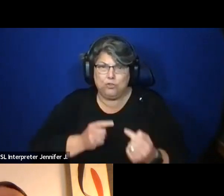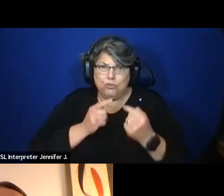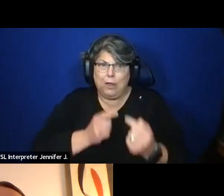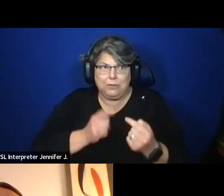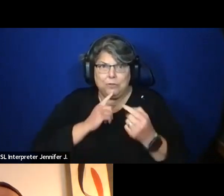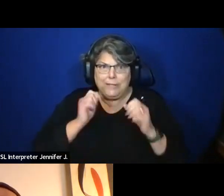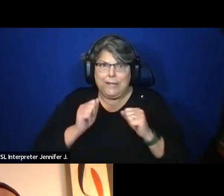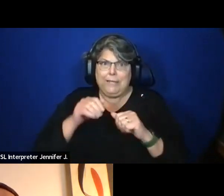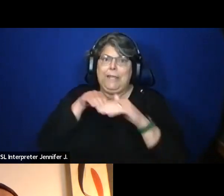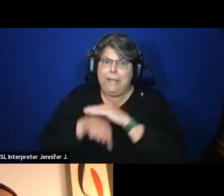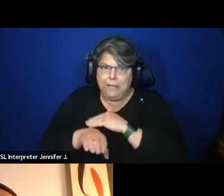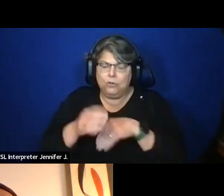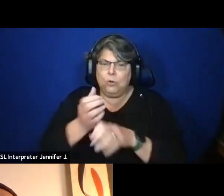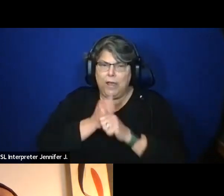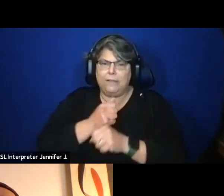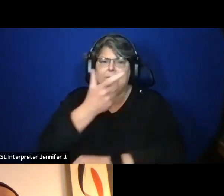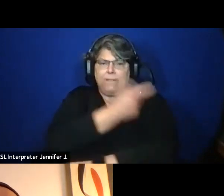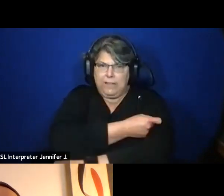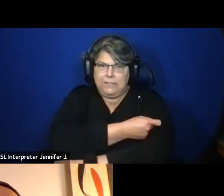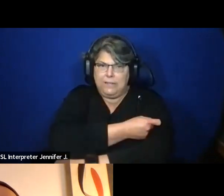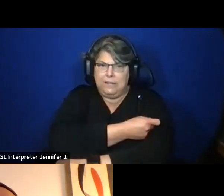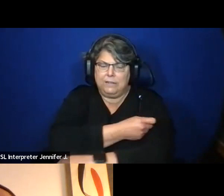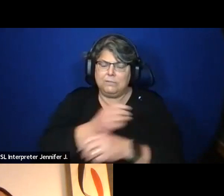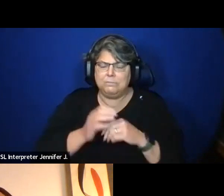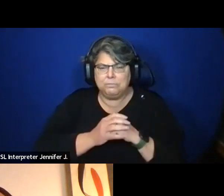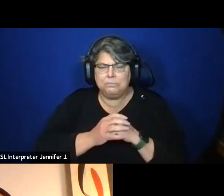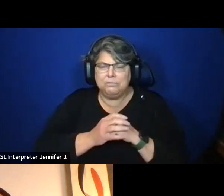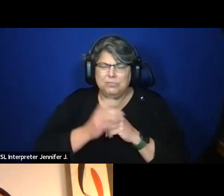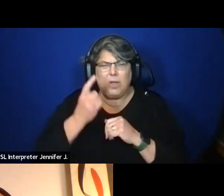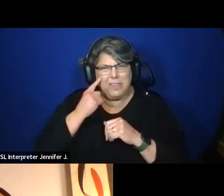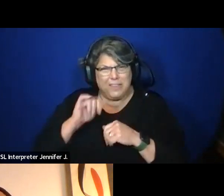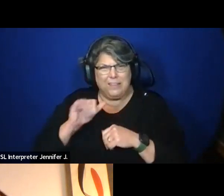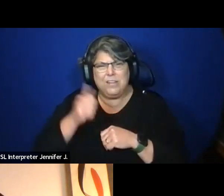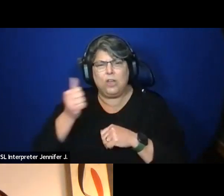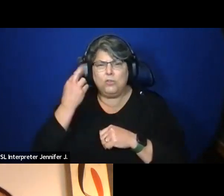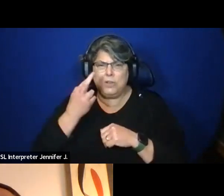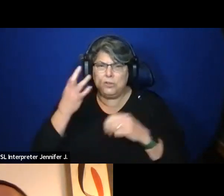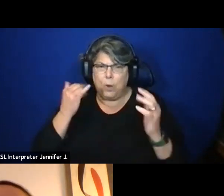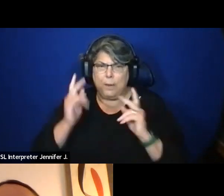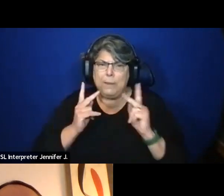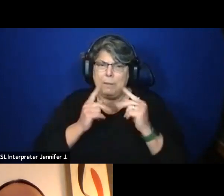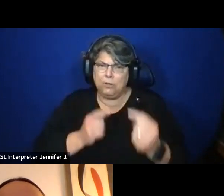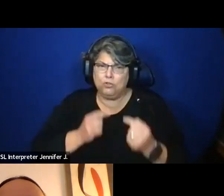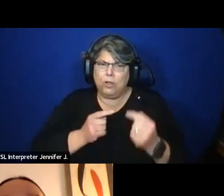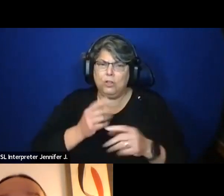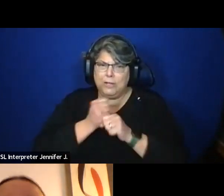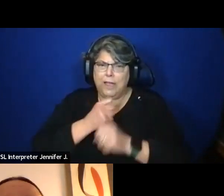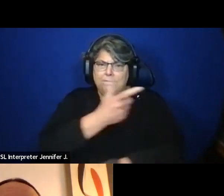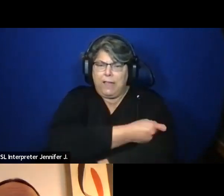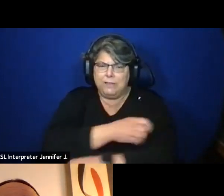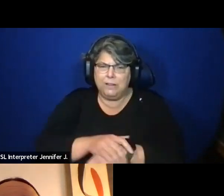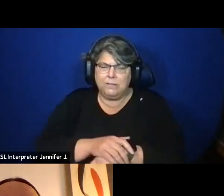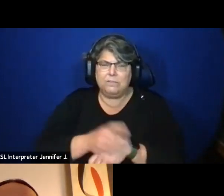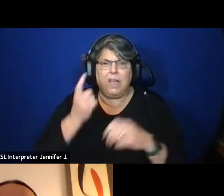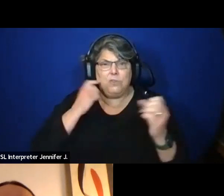get the vaccines at their appointments. So I think that's the other reason that some people are struggling to get vaccinated. I've heard a